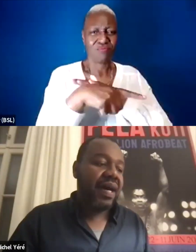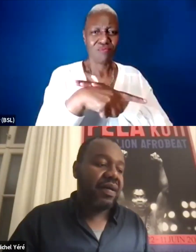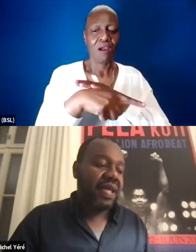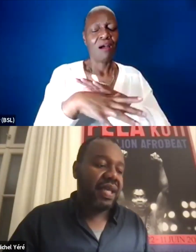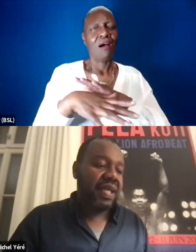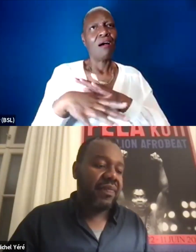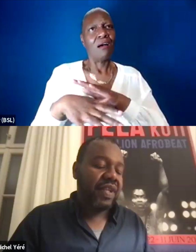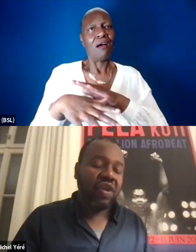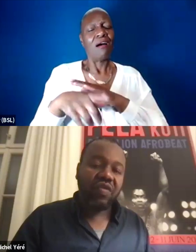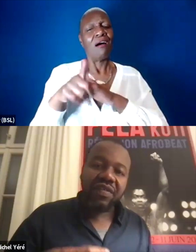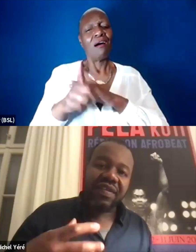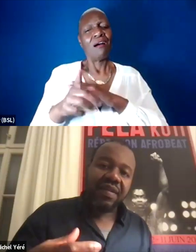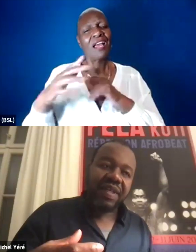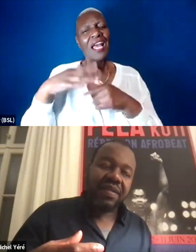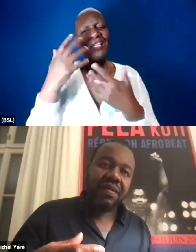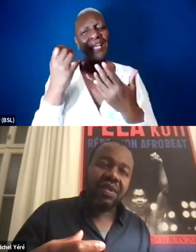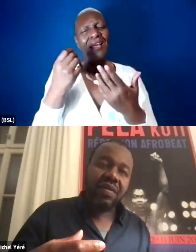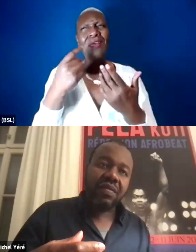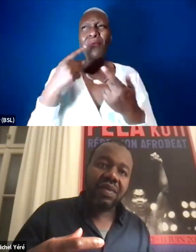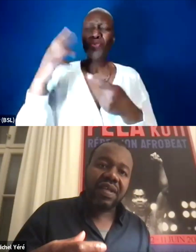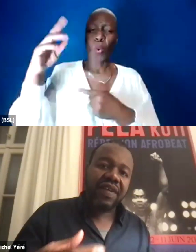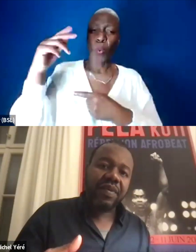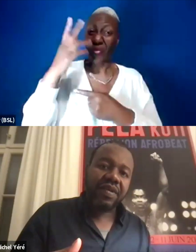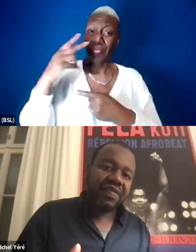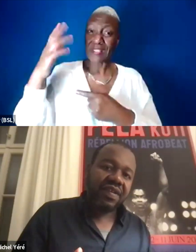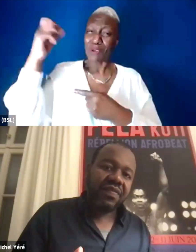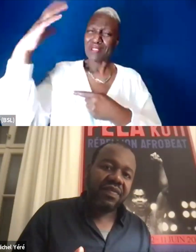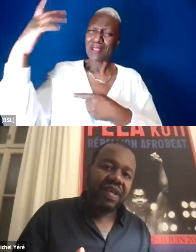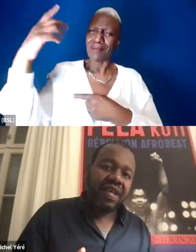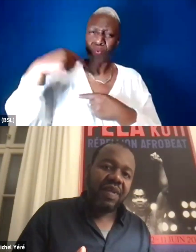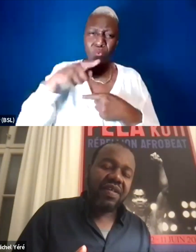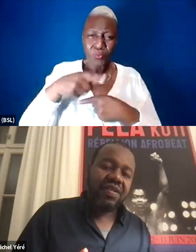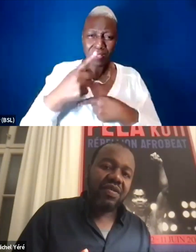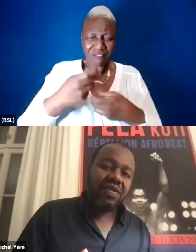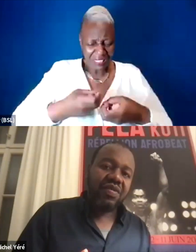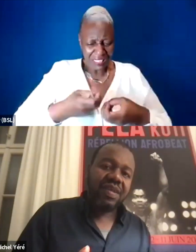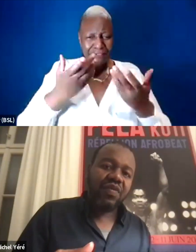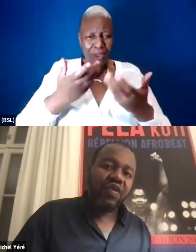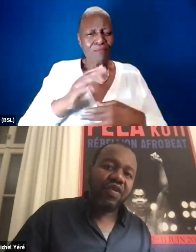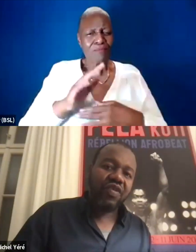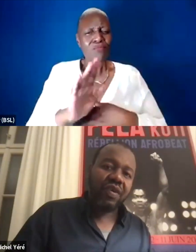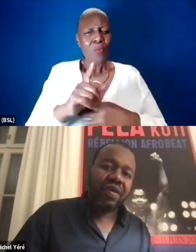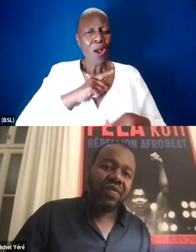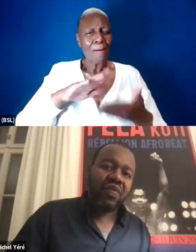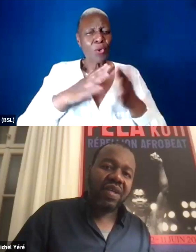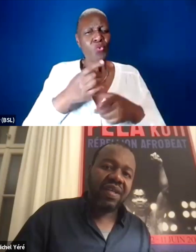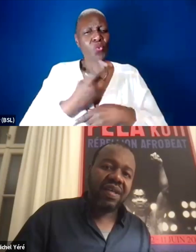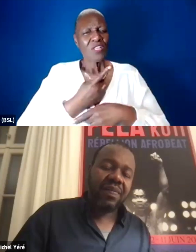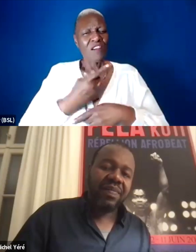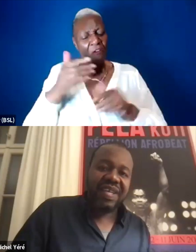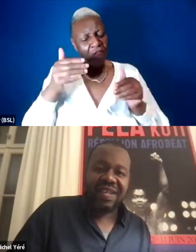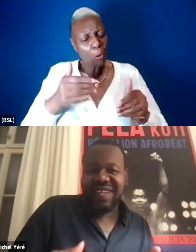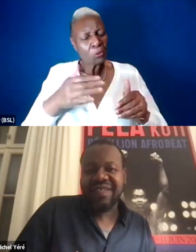and how so he tries to tell him, but don't give up on yourself, because you seem to focus on